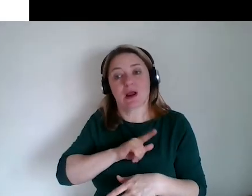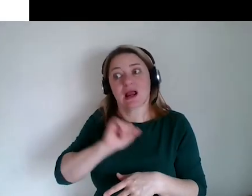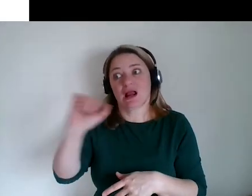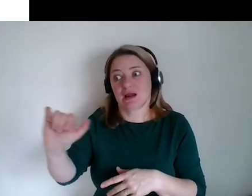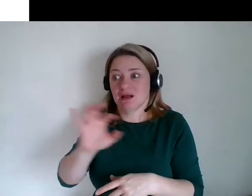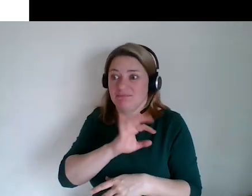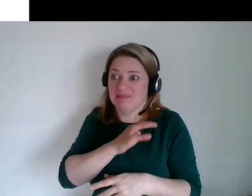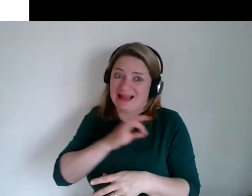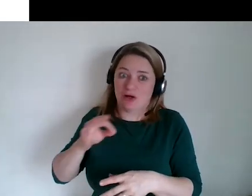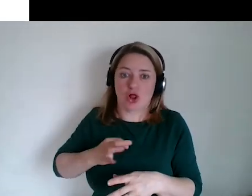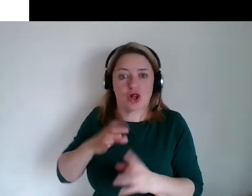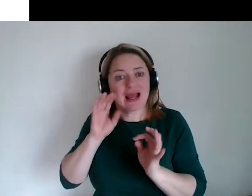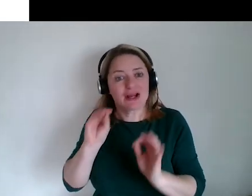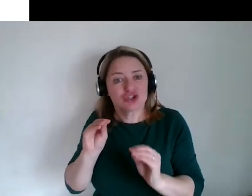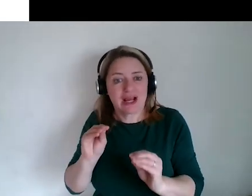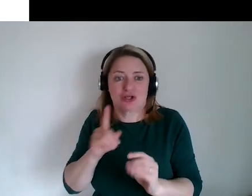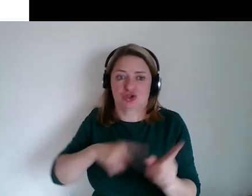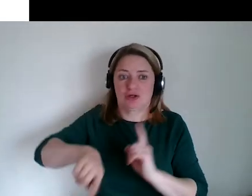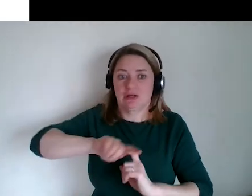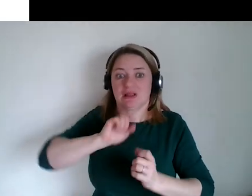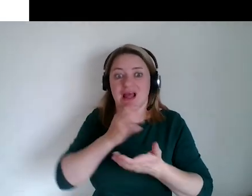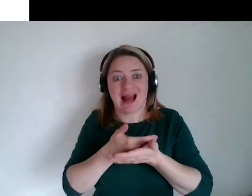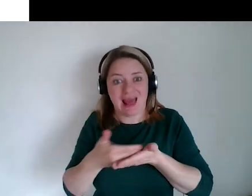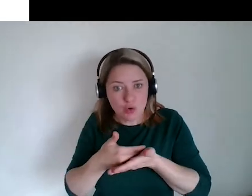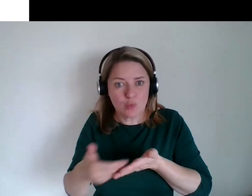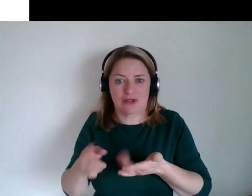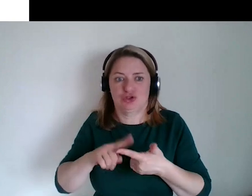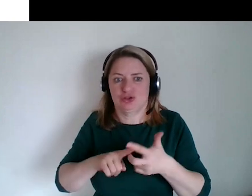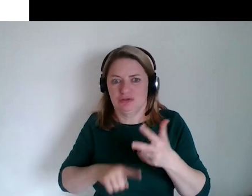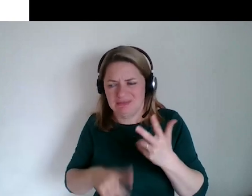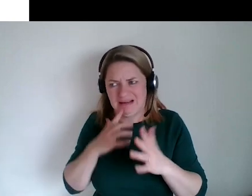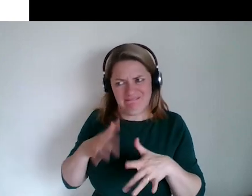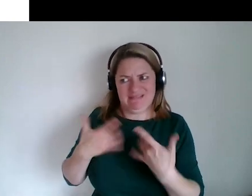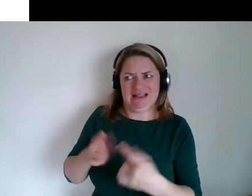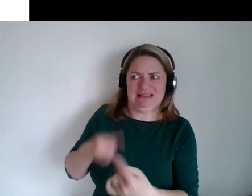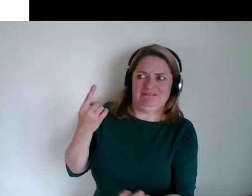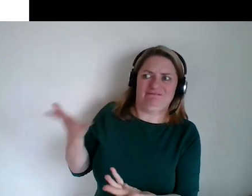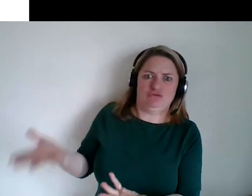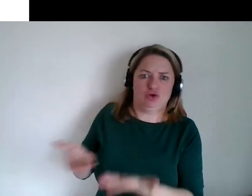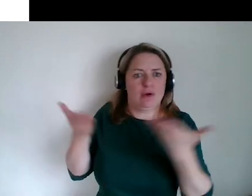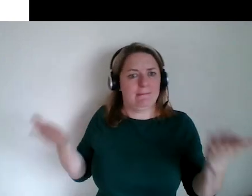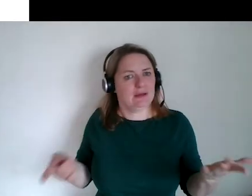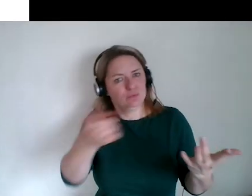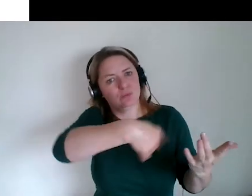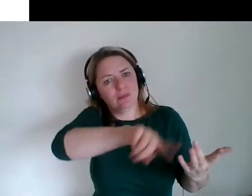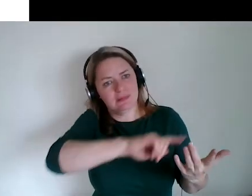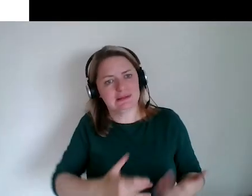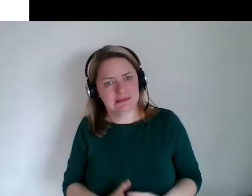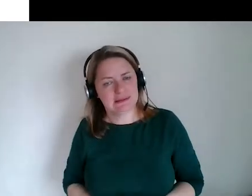clinical education, the terms, their understanding and their methodologies all feel very different.